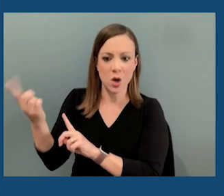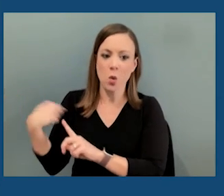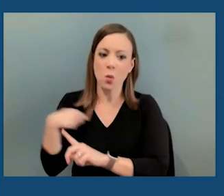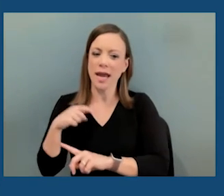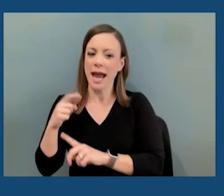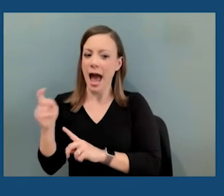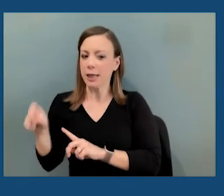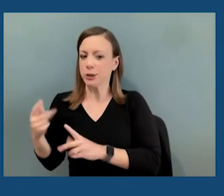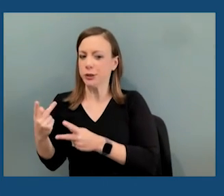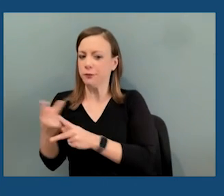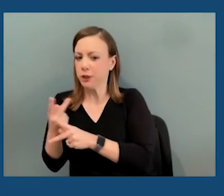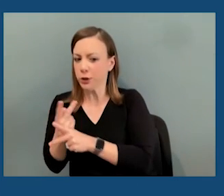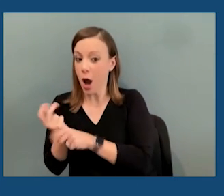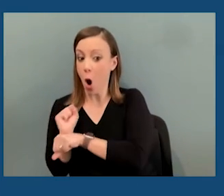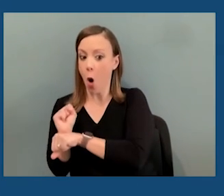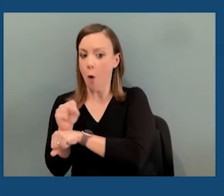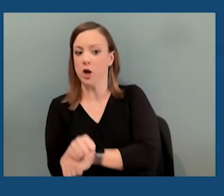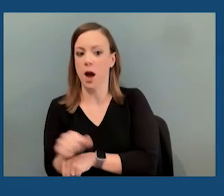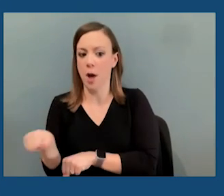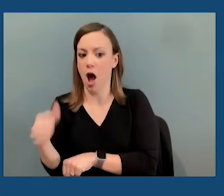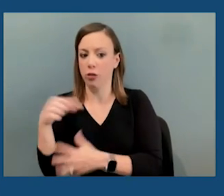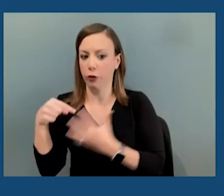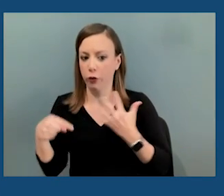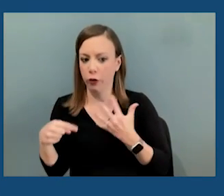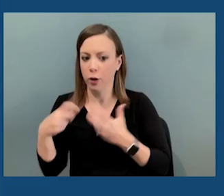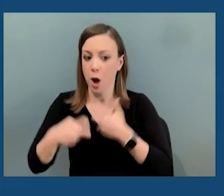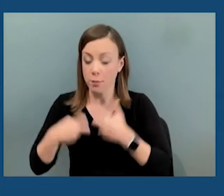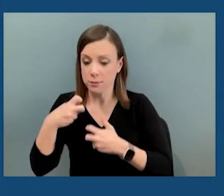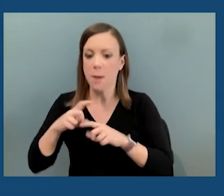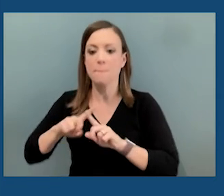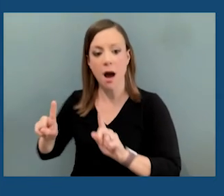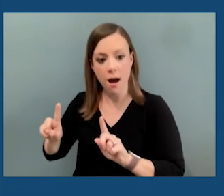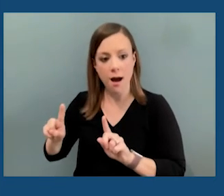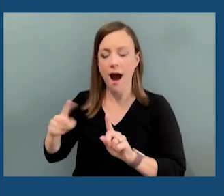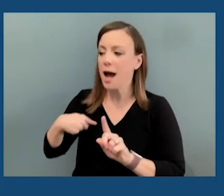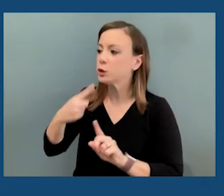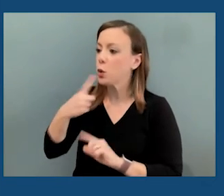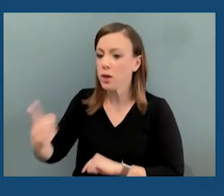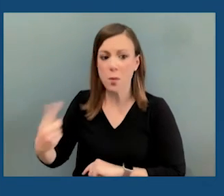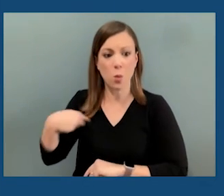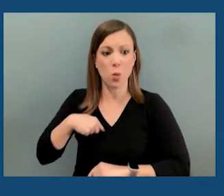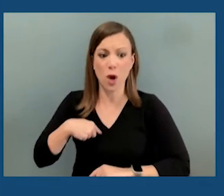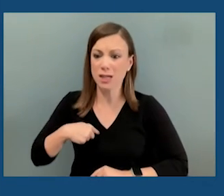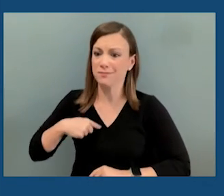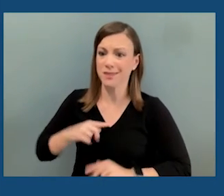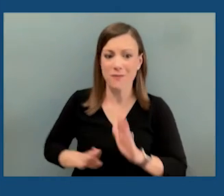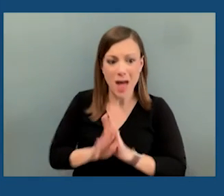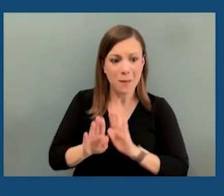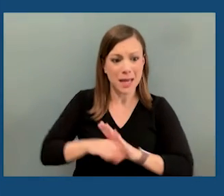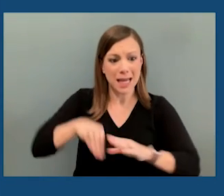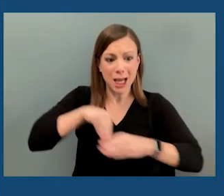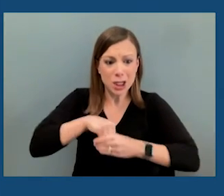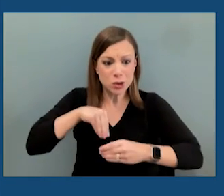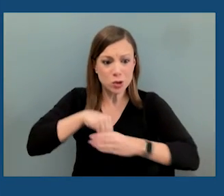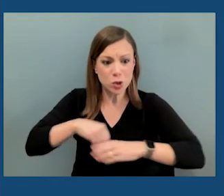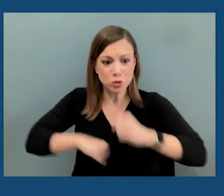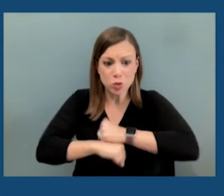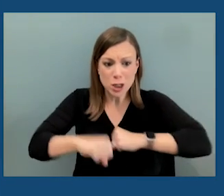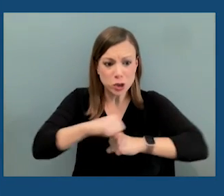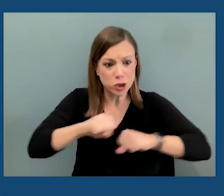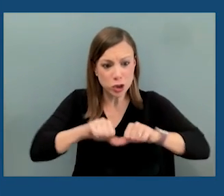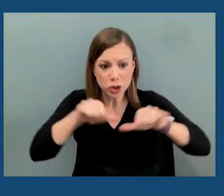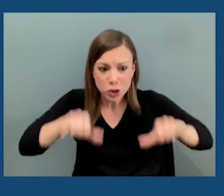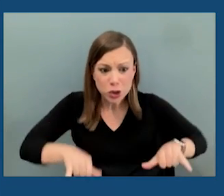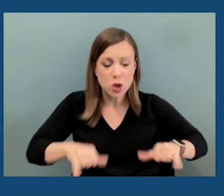arose. I said, I'll make anything happen for you. We're building infrastructure. Roads and bridges have to be changed. We're literally changing